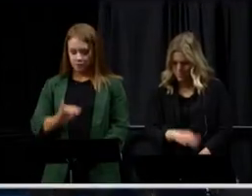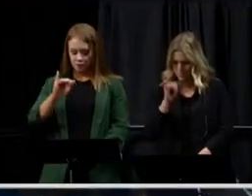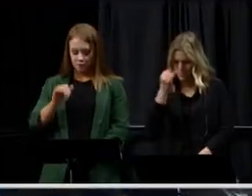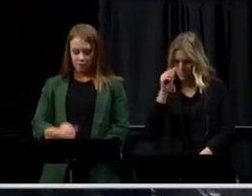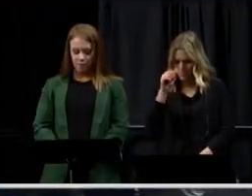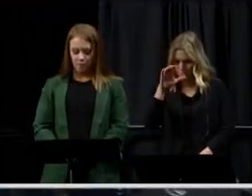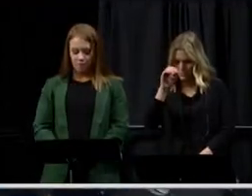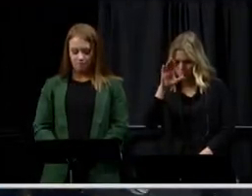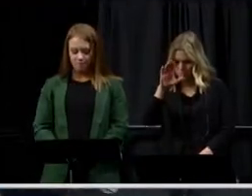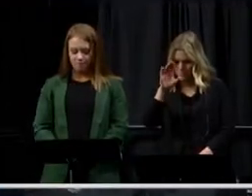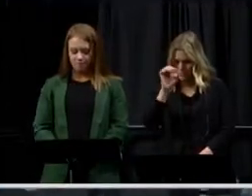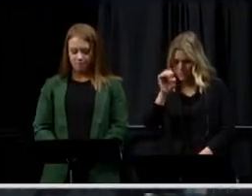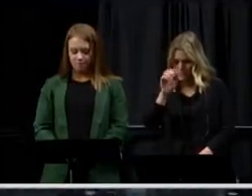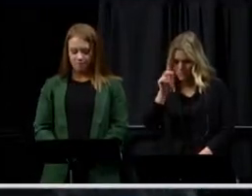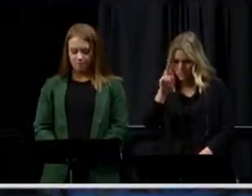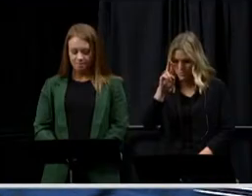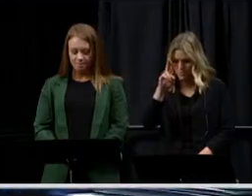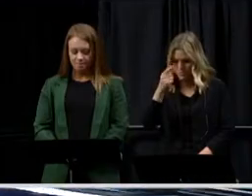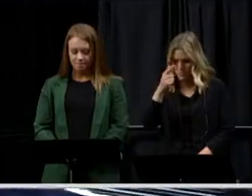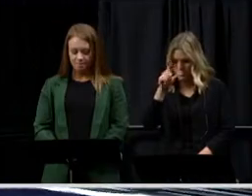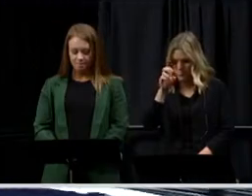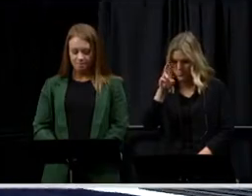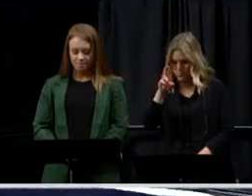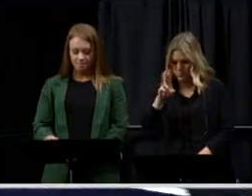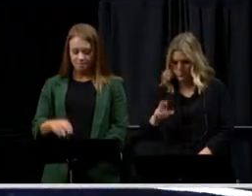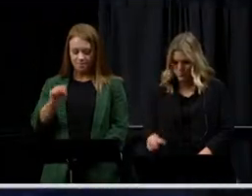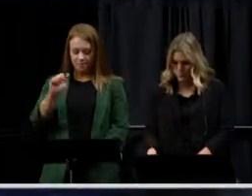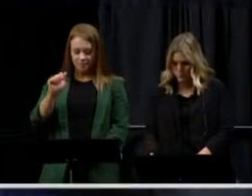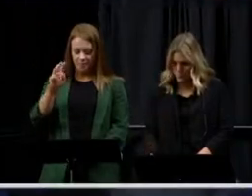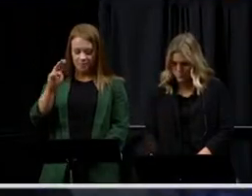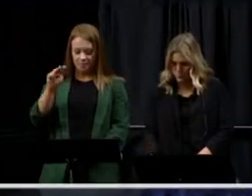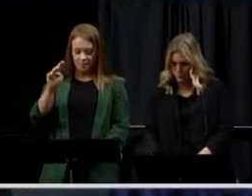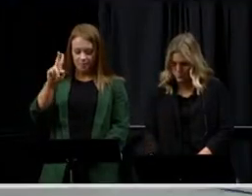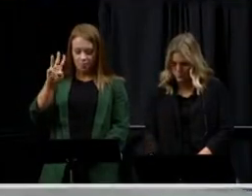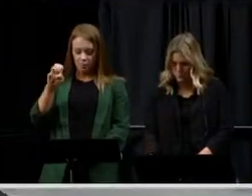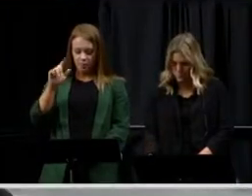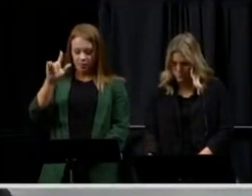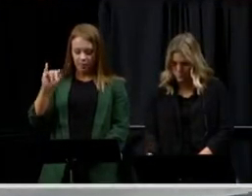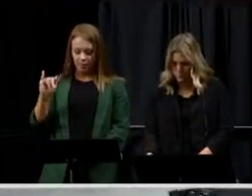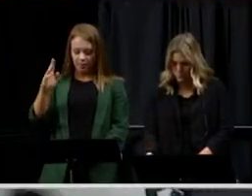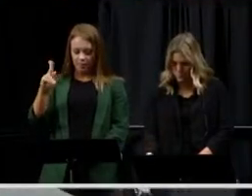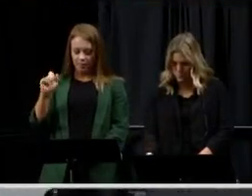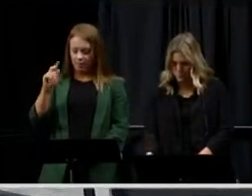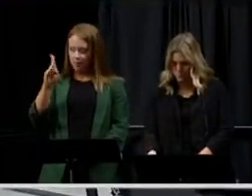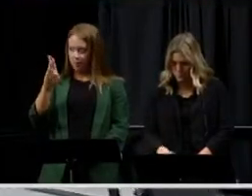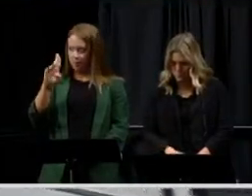Jacob Emmett Krugler. Samueli Kabura.